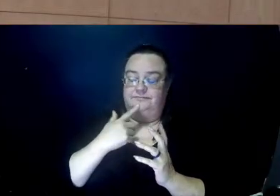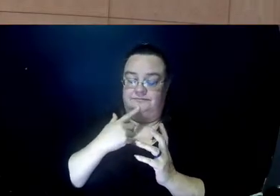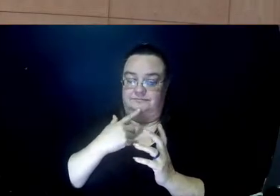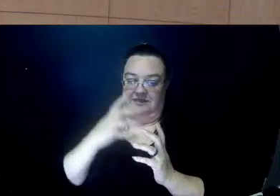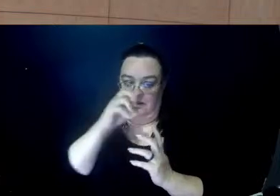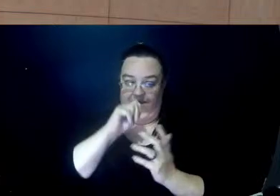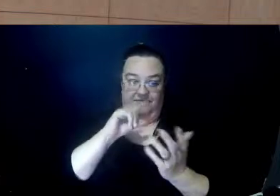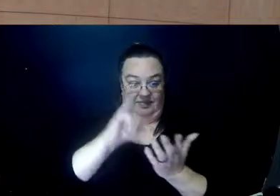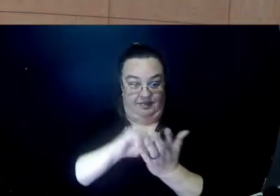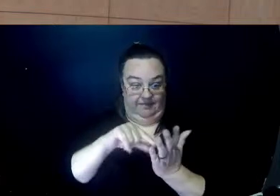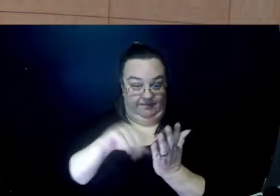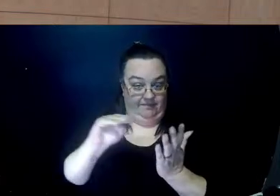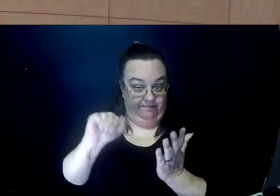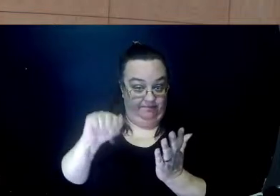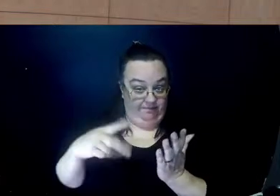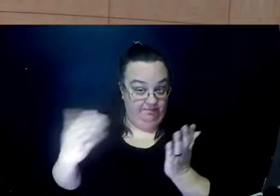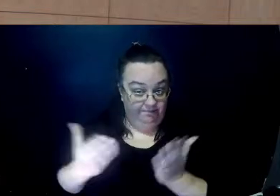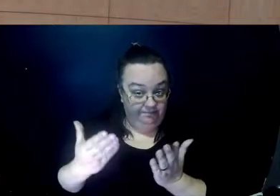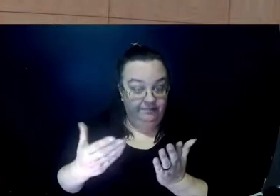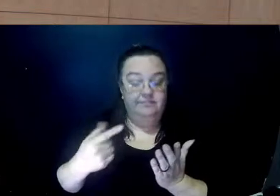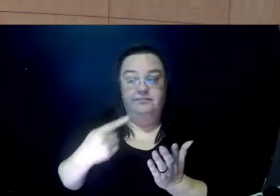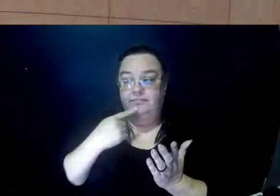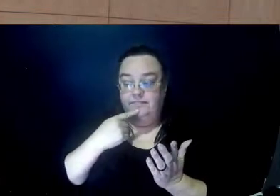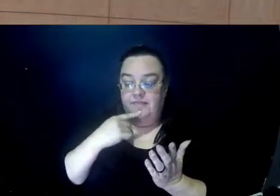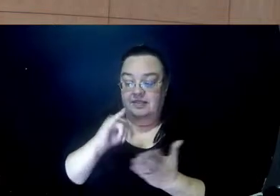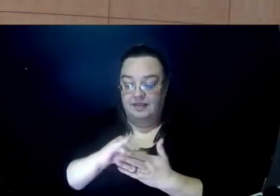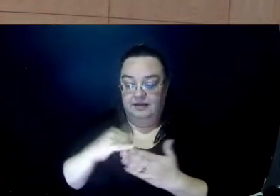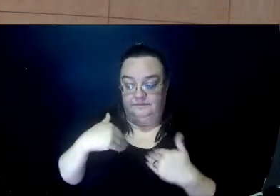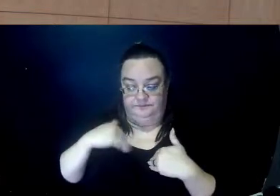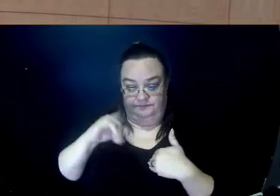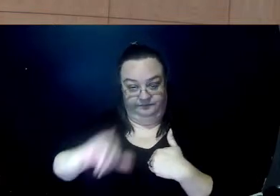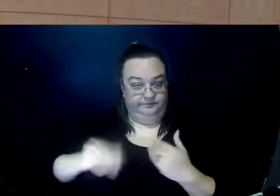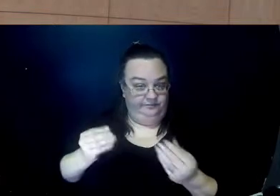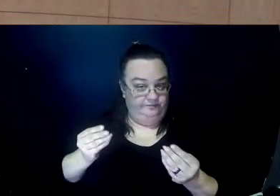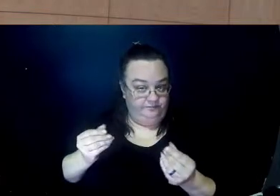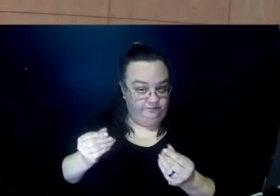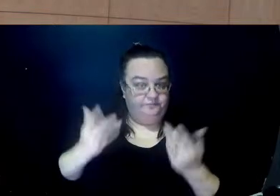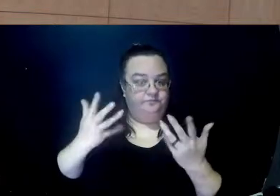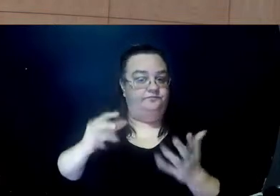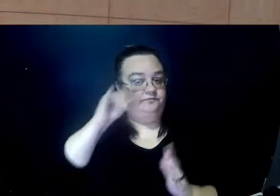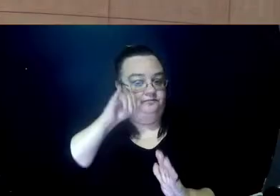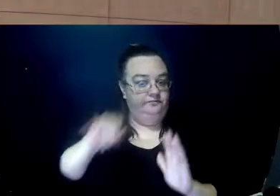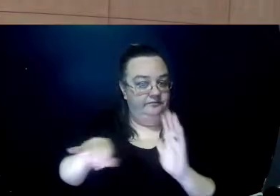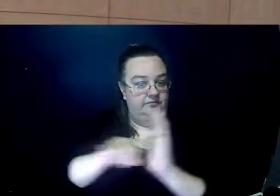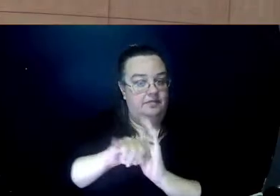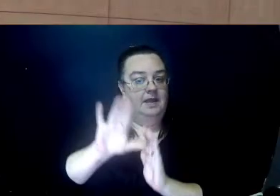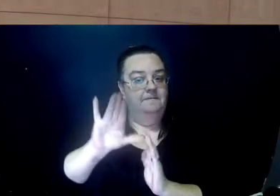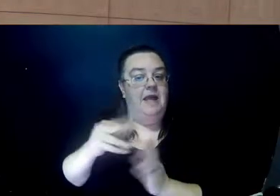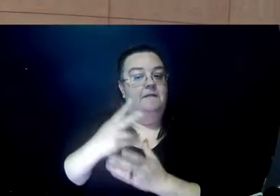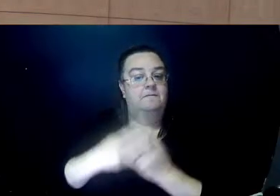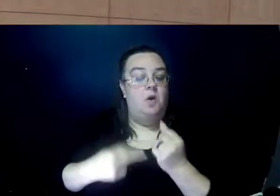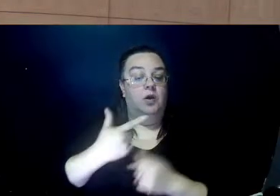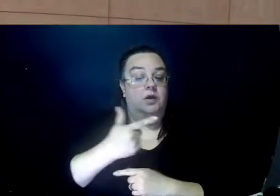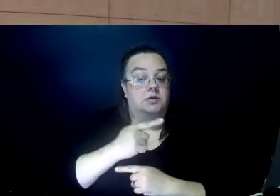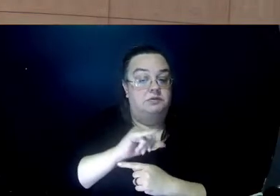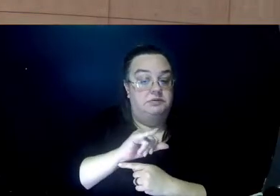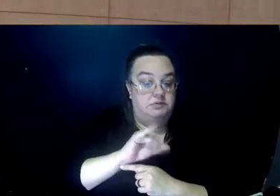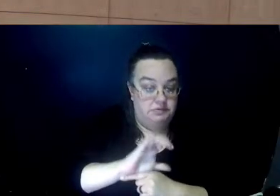here indicates that these properties had been identified by both the Green Infrastructure